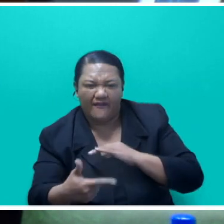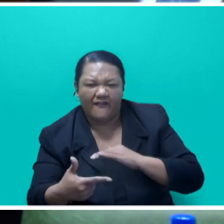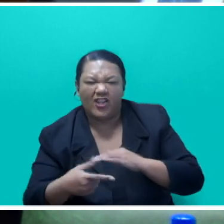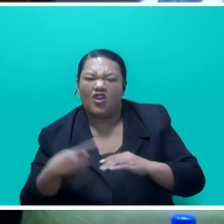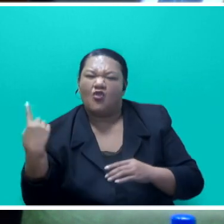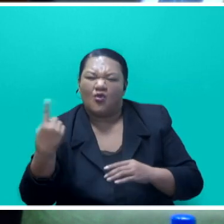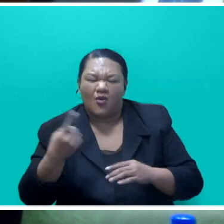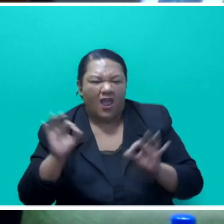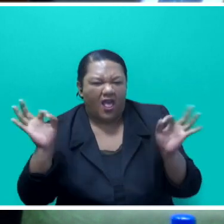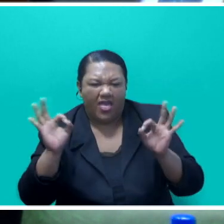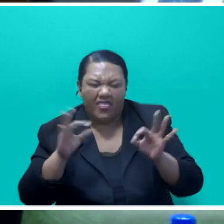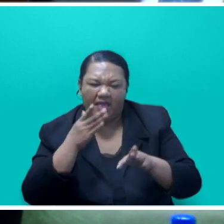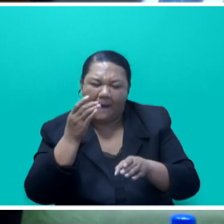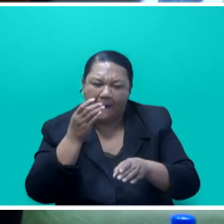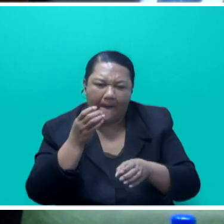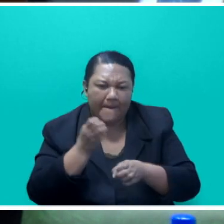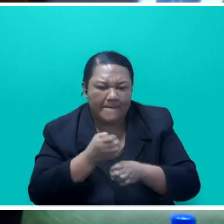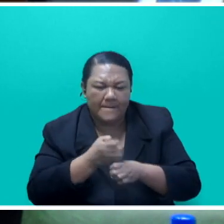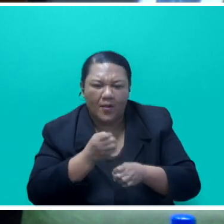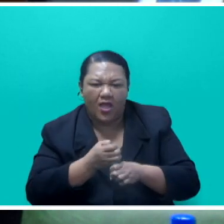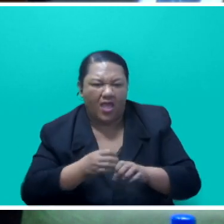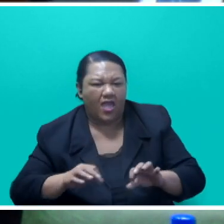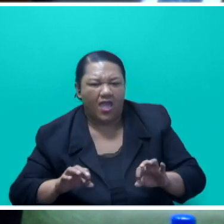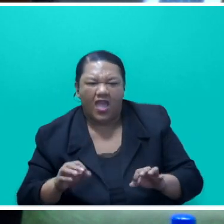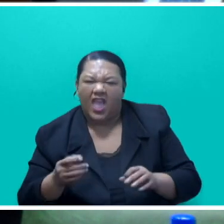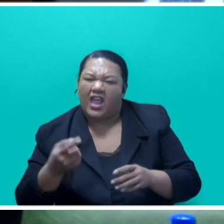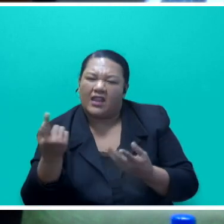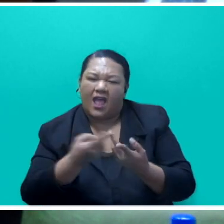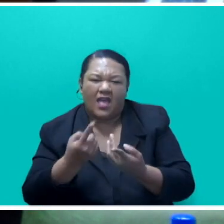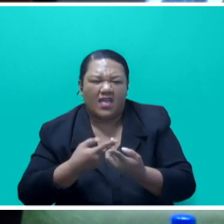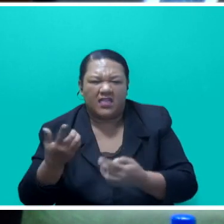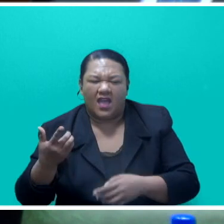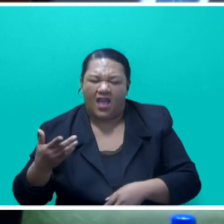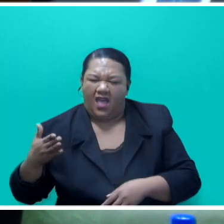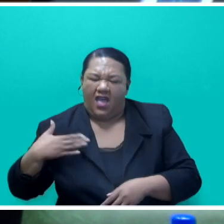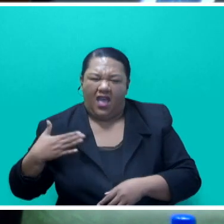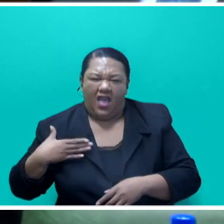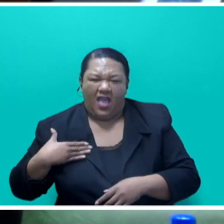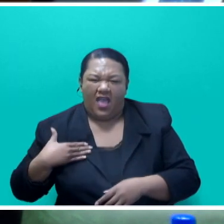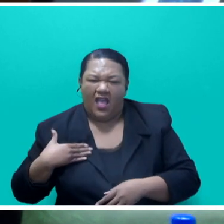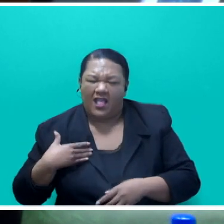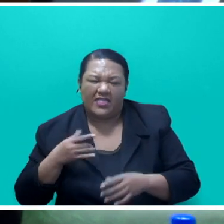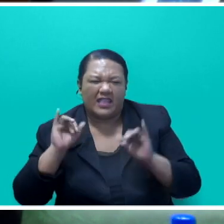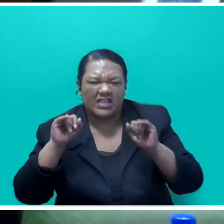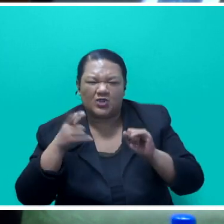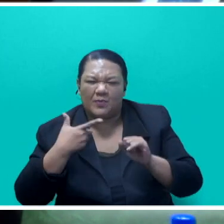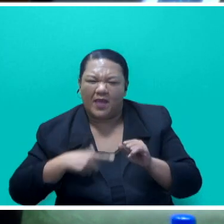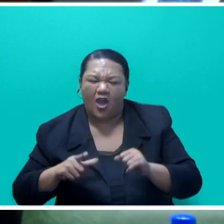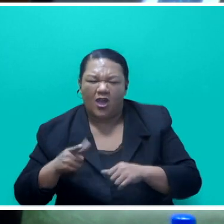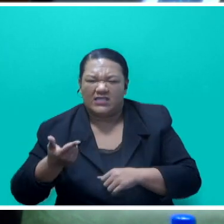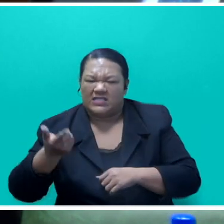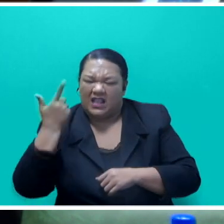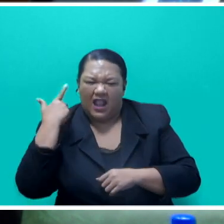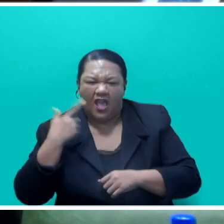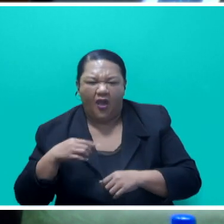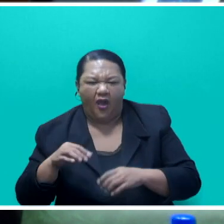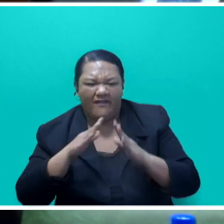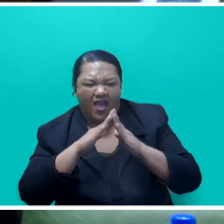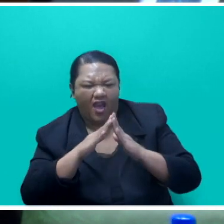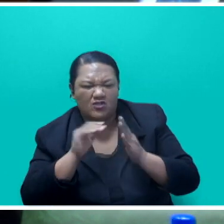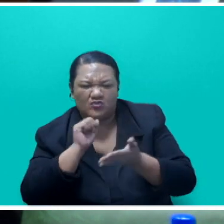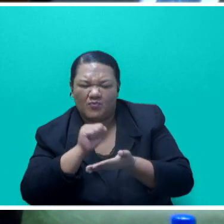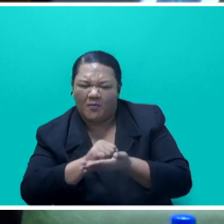for and unjustified. It was deeply offensive, disrespectful, personal, and even dangerously insightful. People